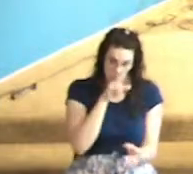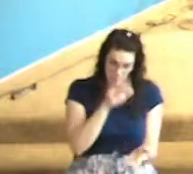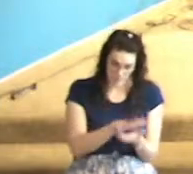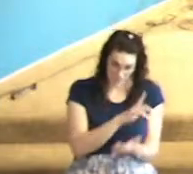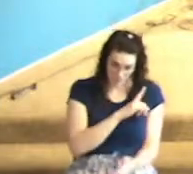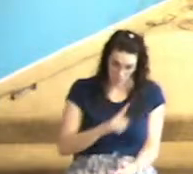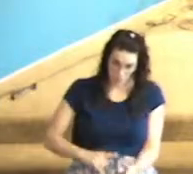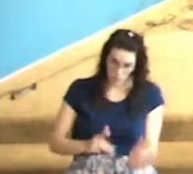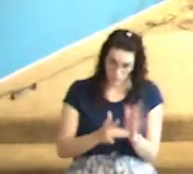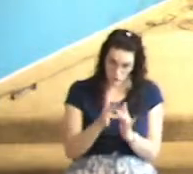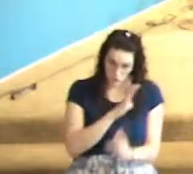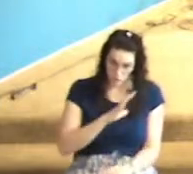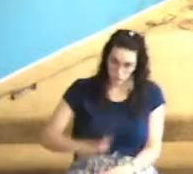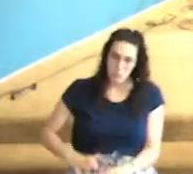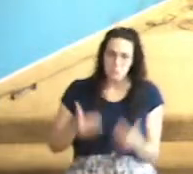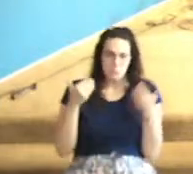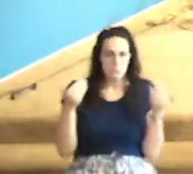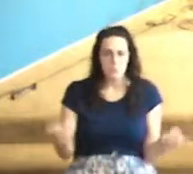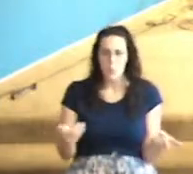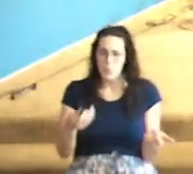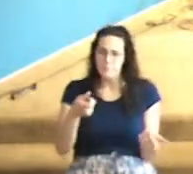us. Let's pray together.